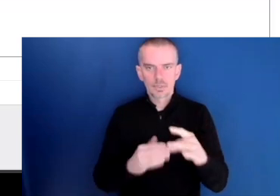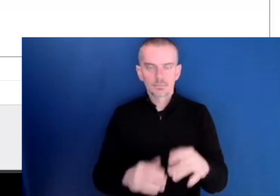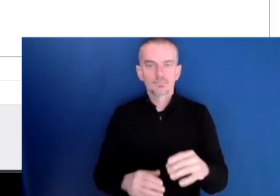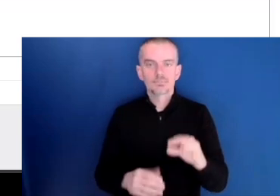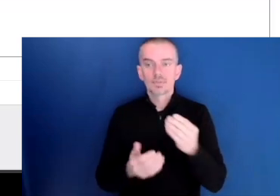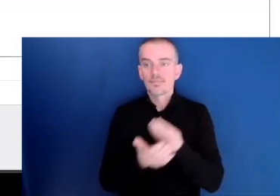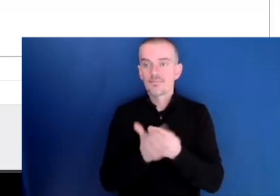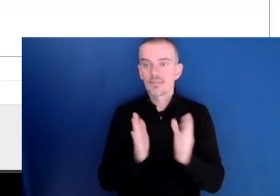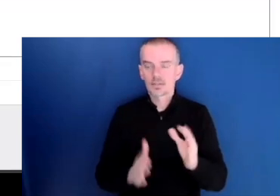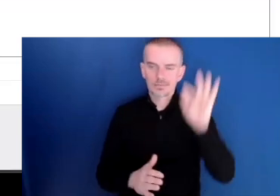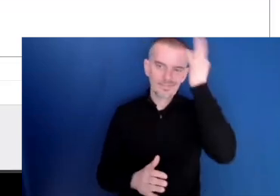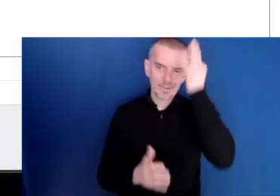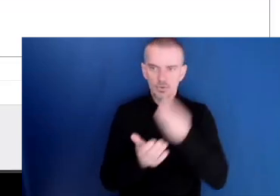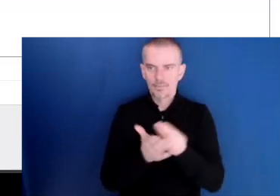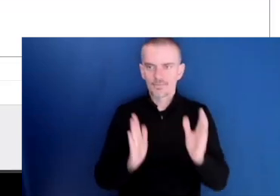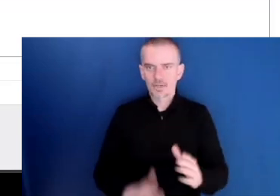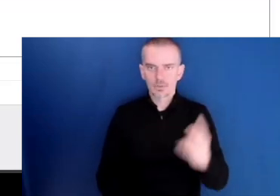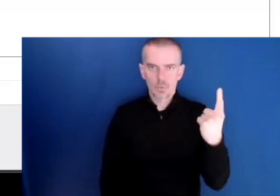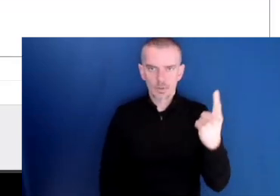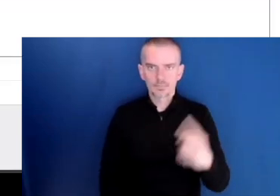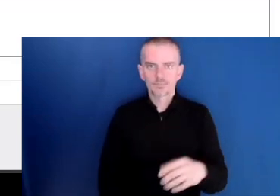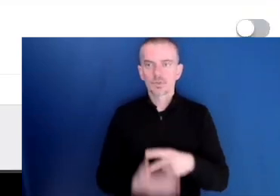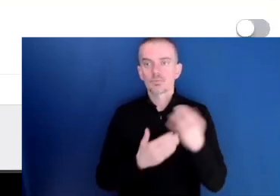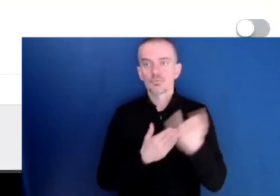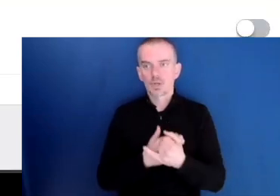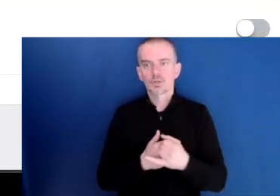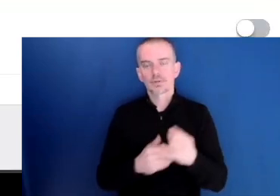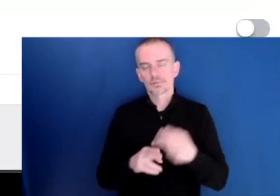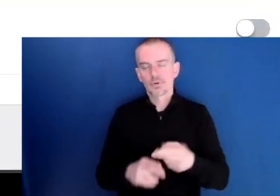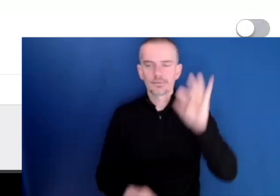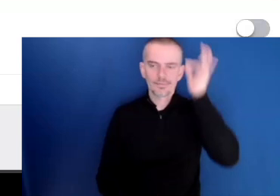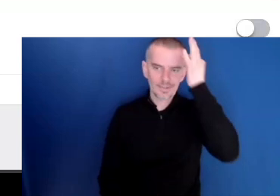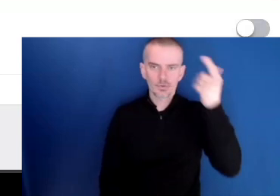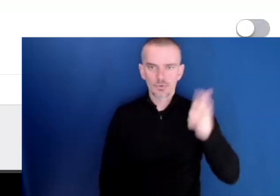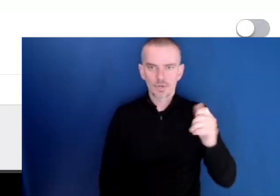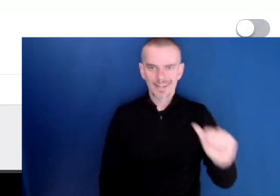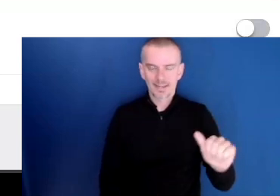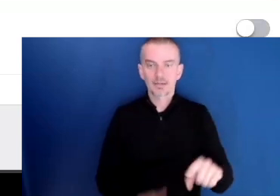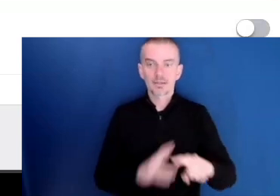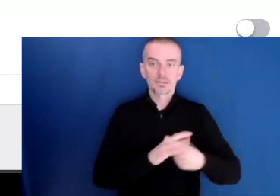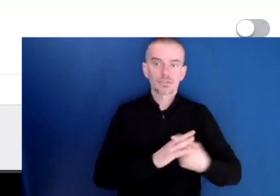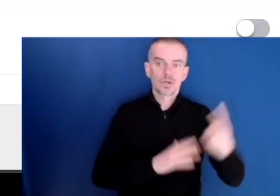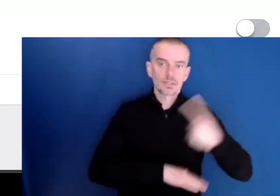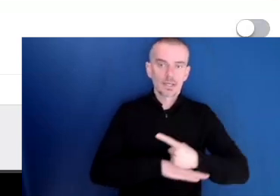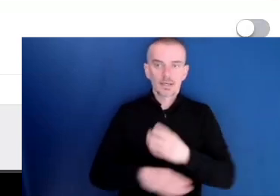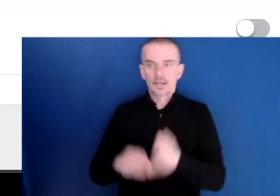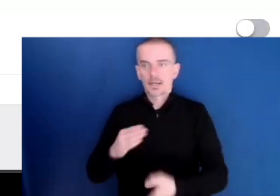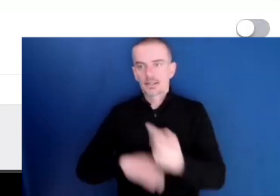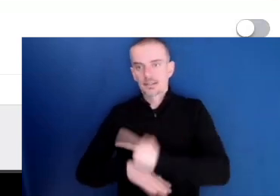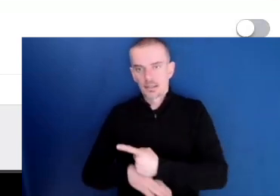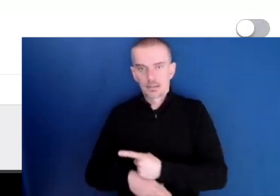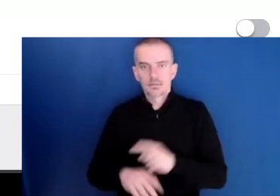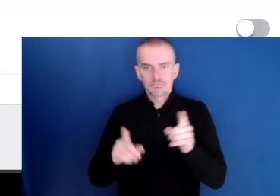1. The project or the grant is Federal Grant A. I have the start and end dates here. And then I also can use this